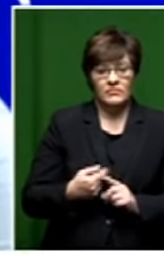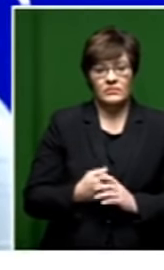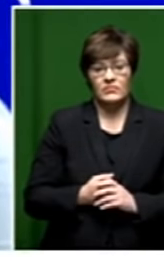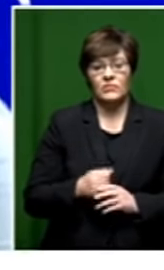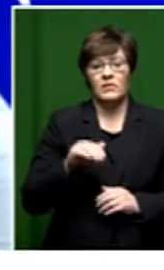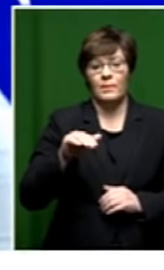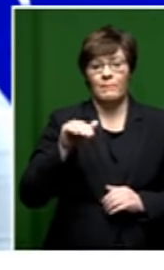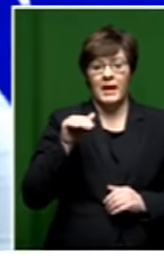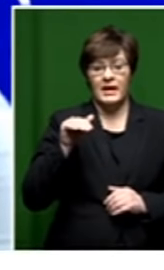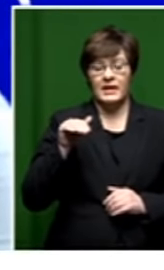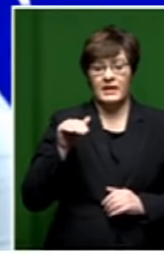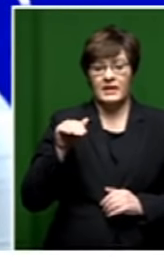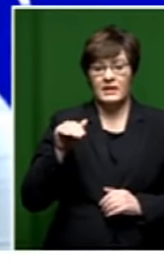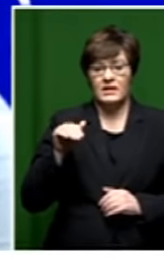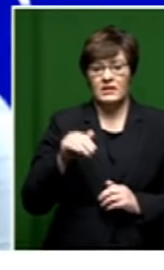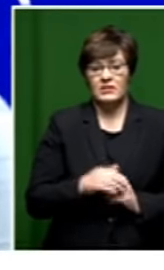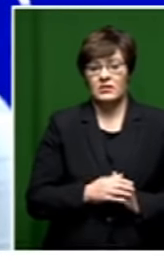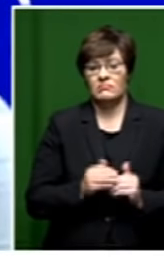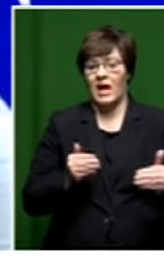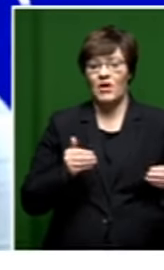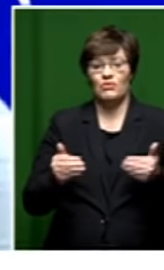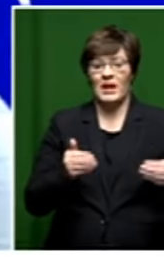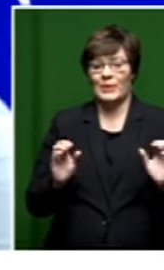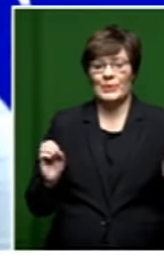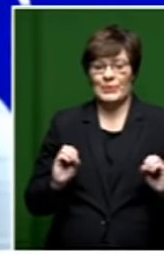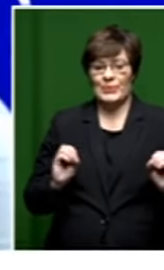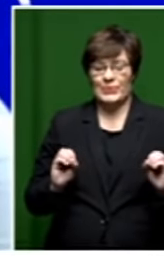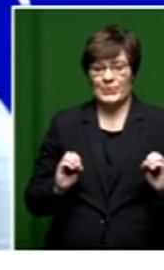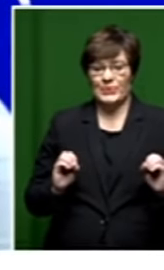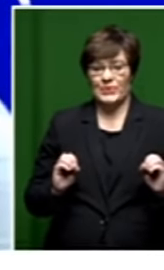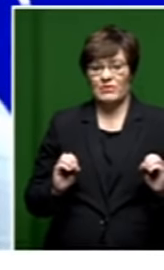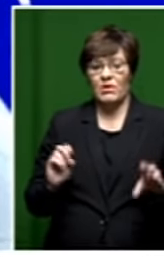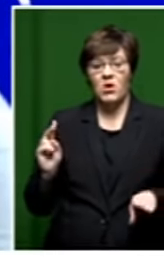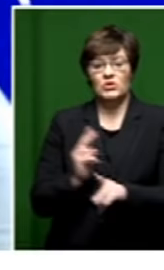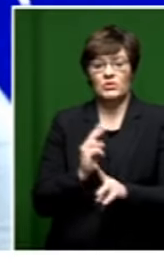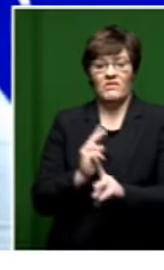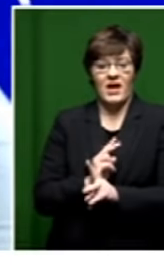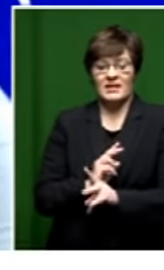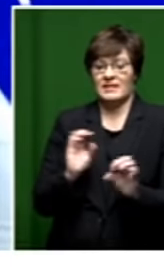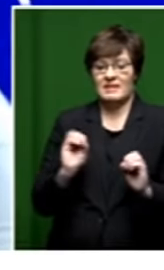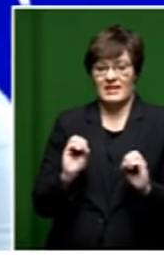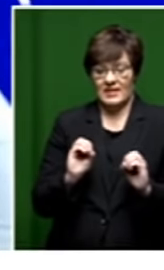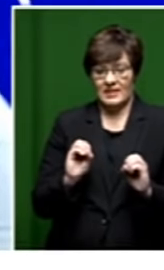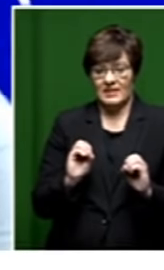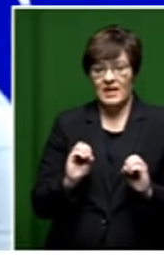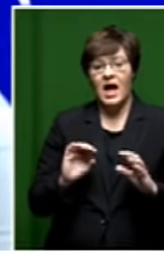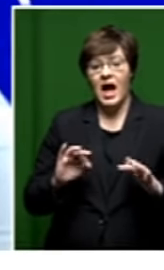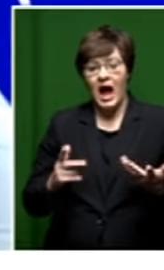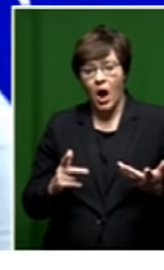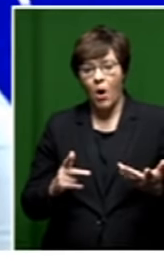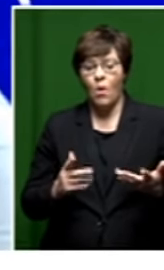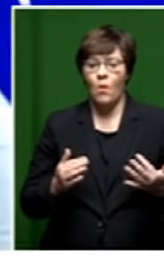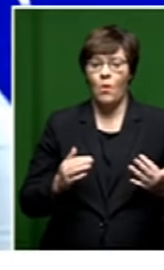the banks were not regulated and were not supervised in the manner in which they